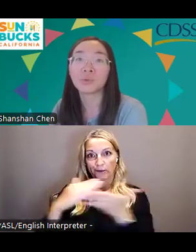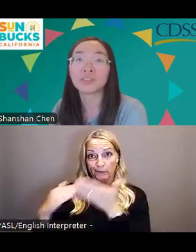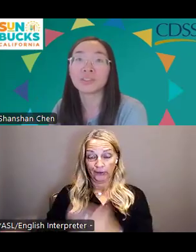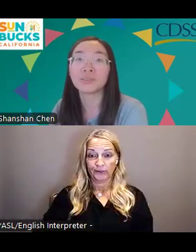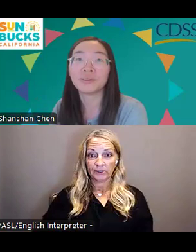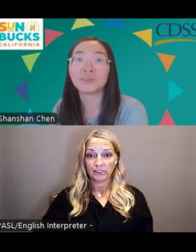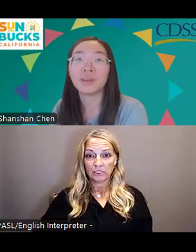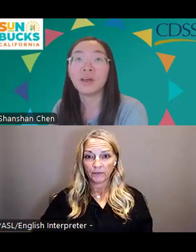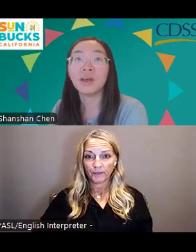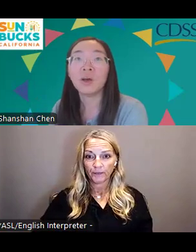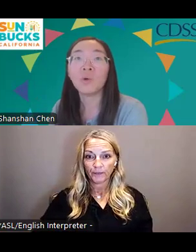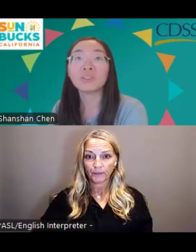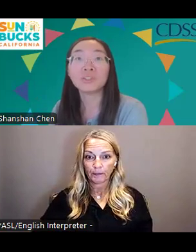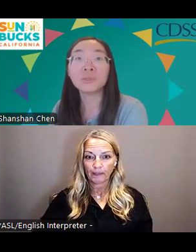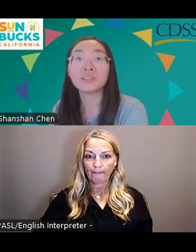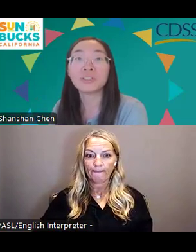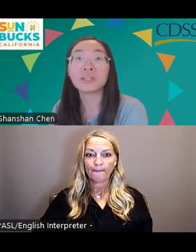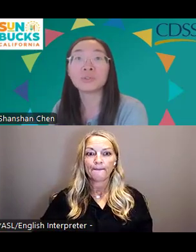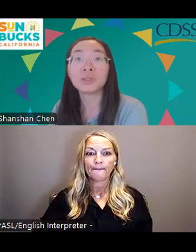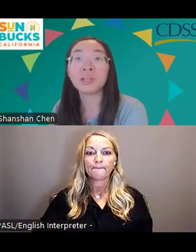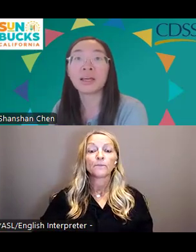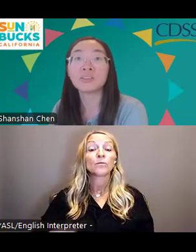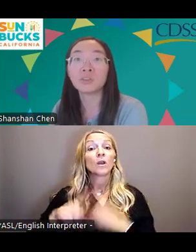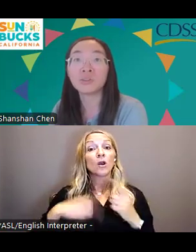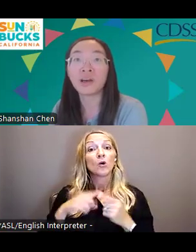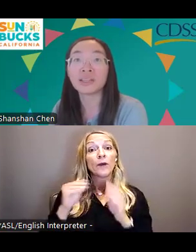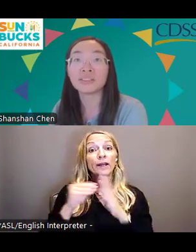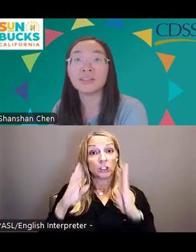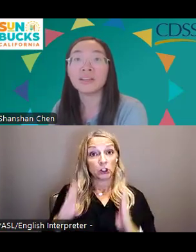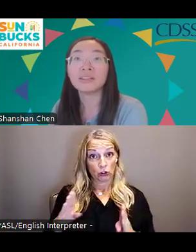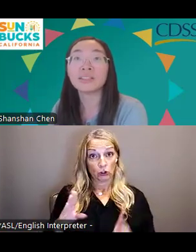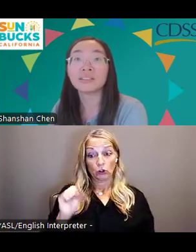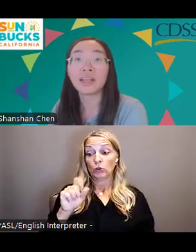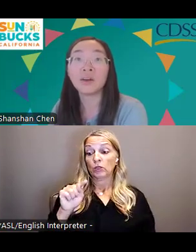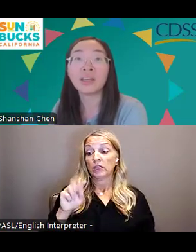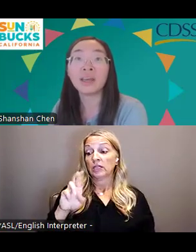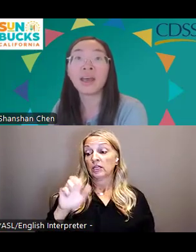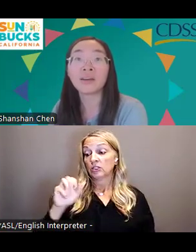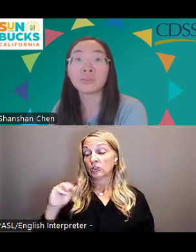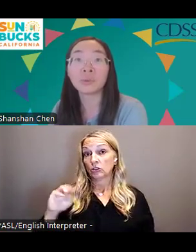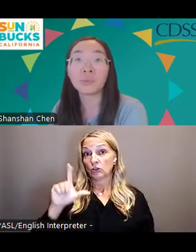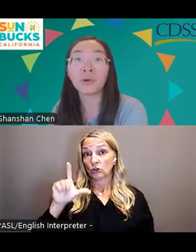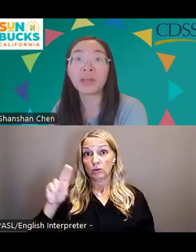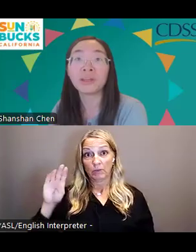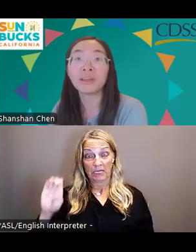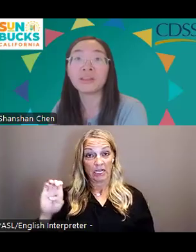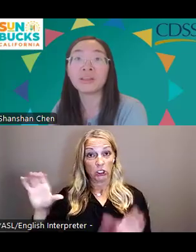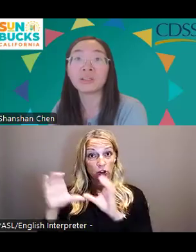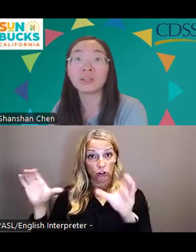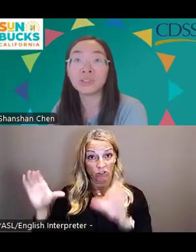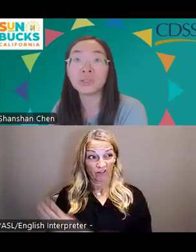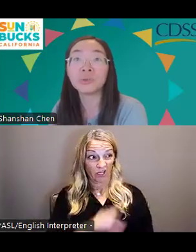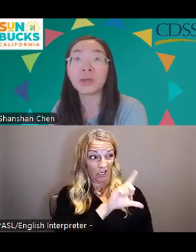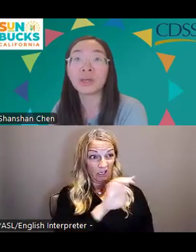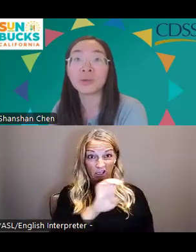The next question. When a student is streamlined certified, does the LEA have to report